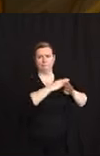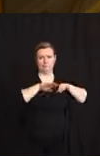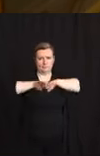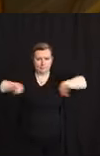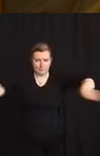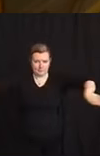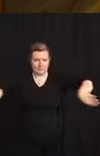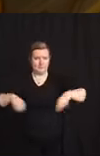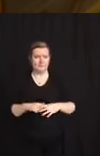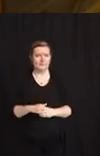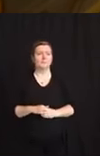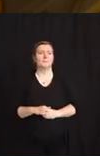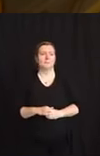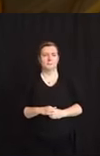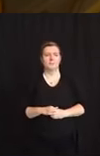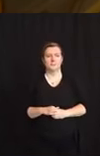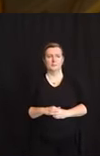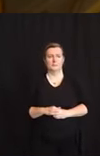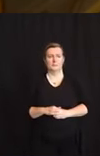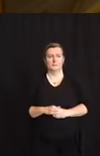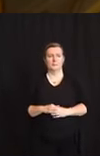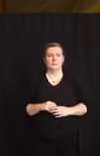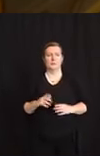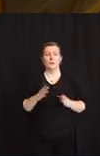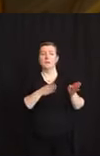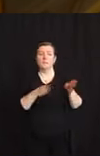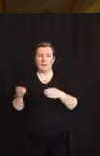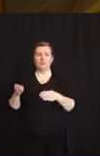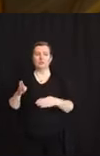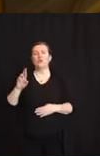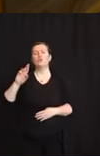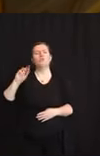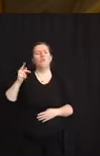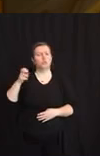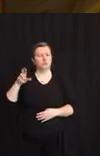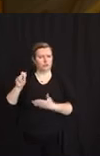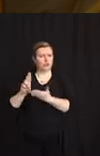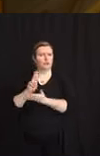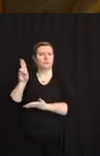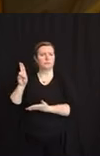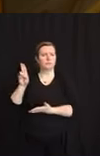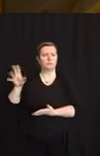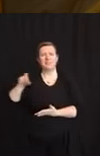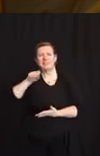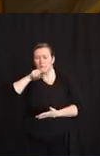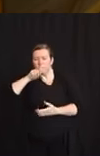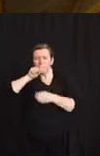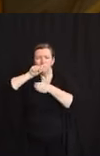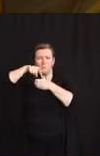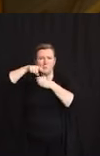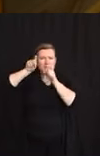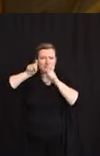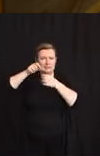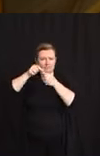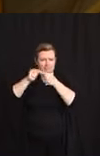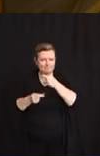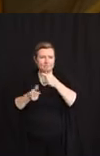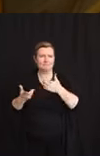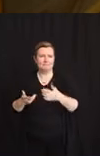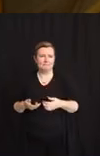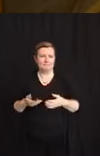We also have a plan with Rutgers to test their saliva test in our developmentally disabled